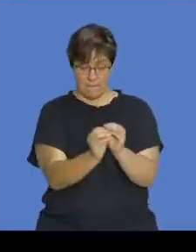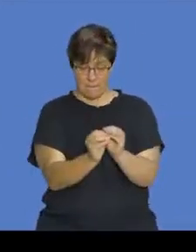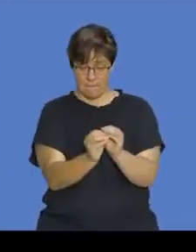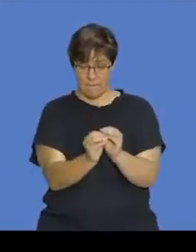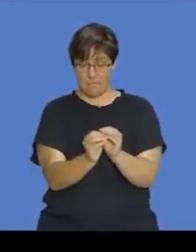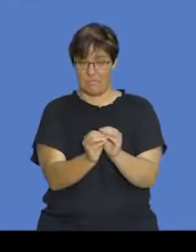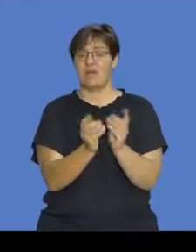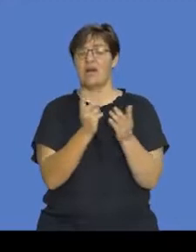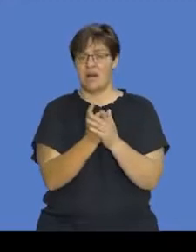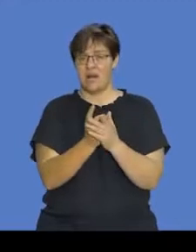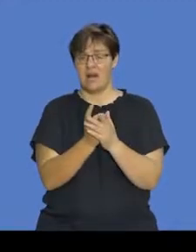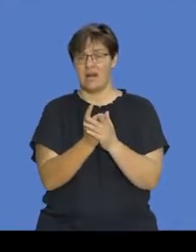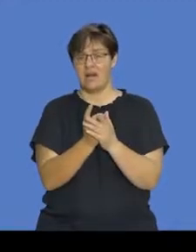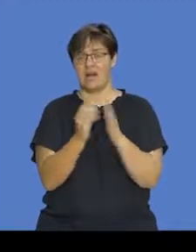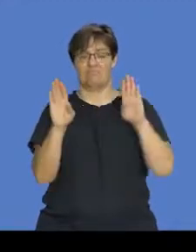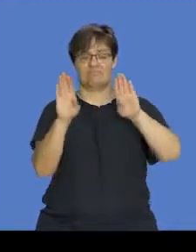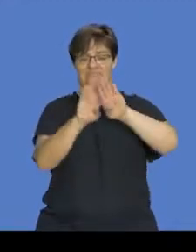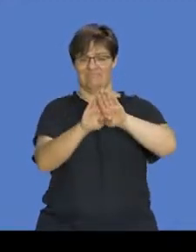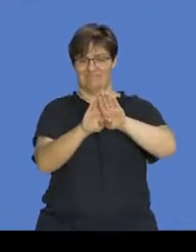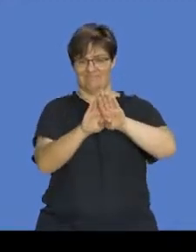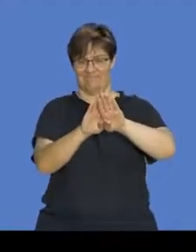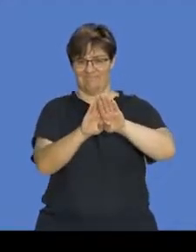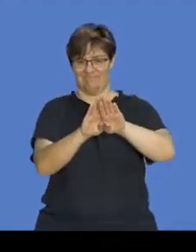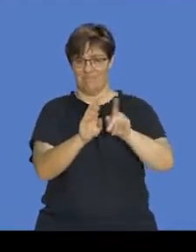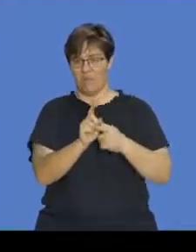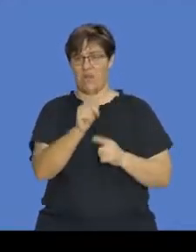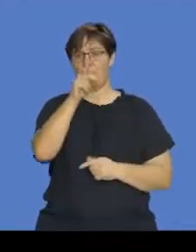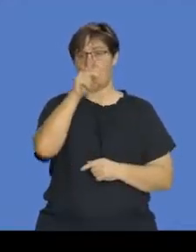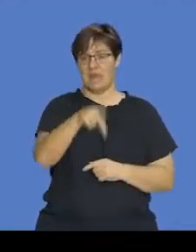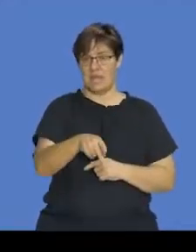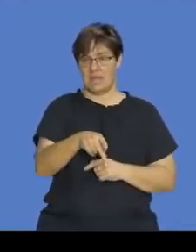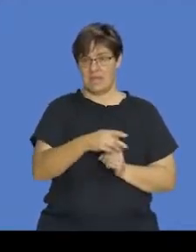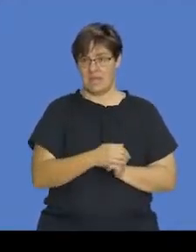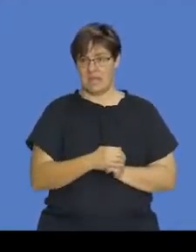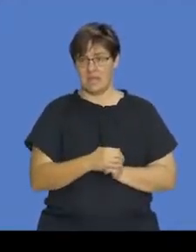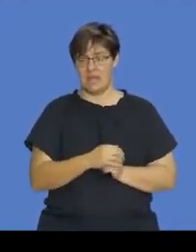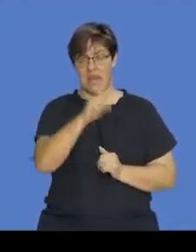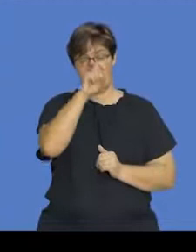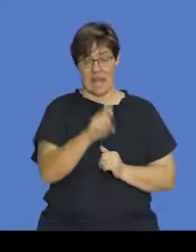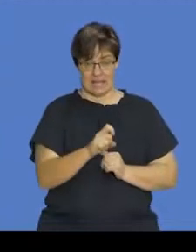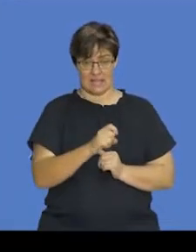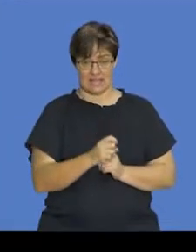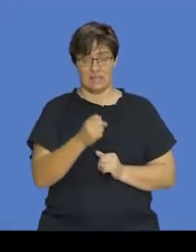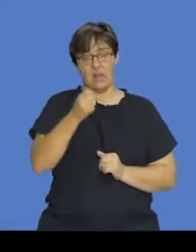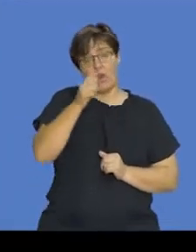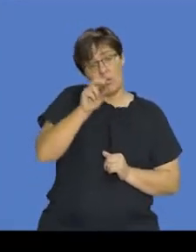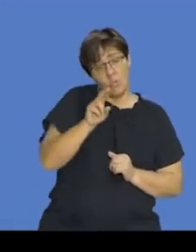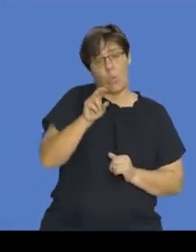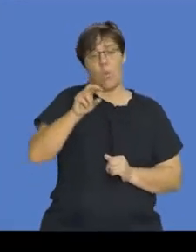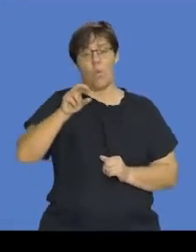get the intersection of the P, X, or